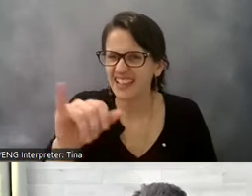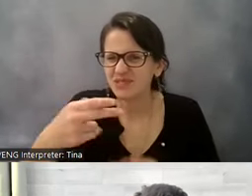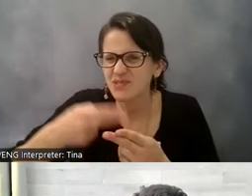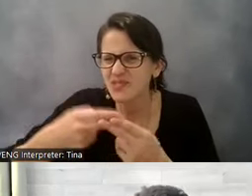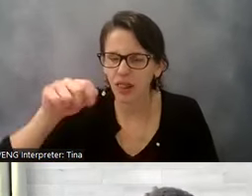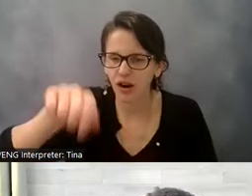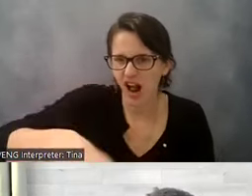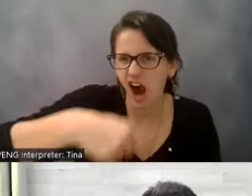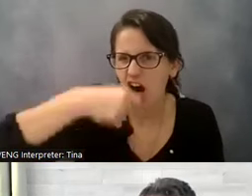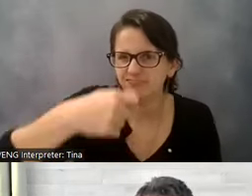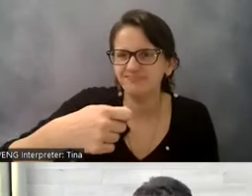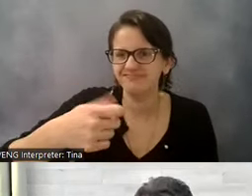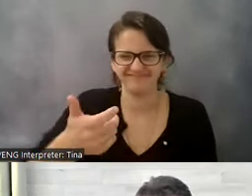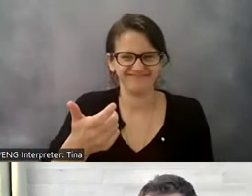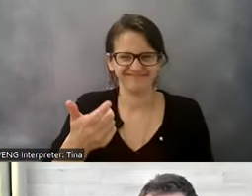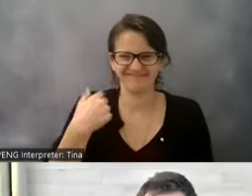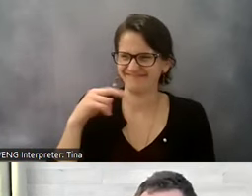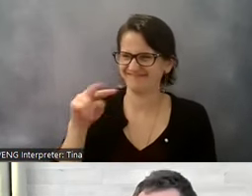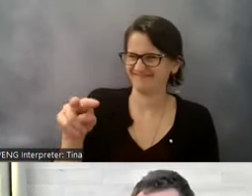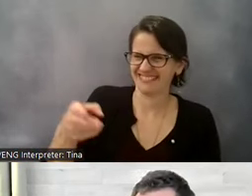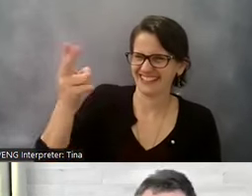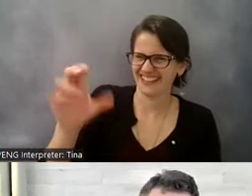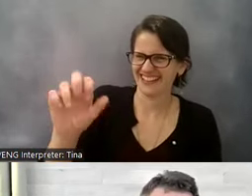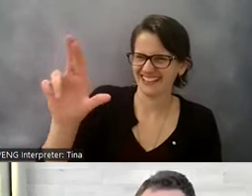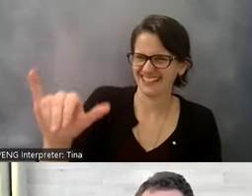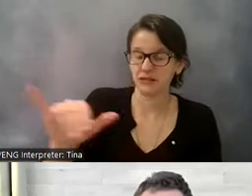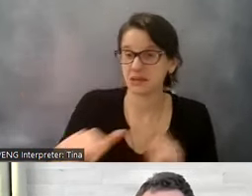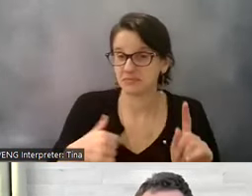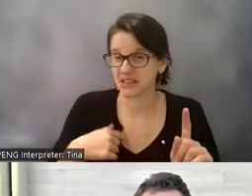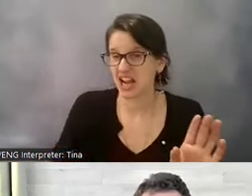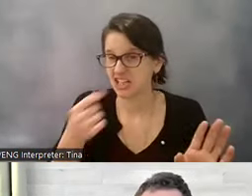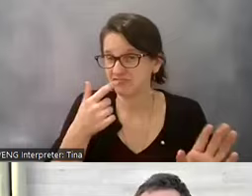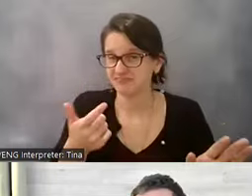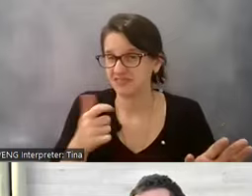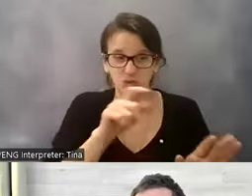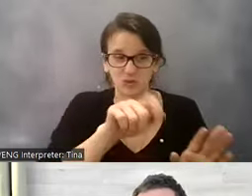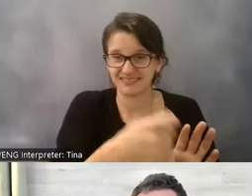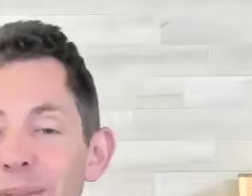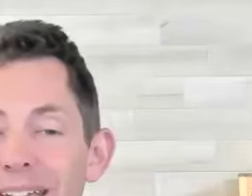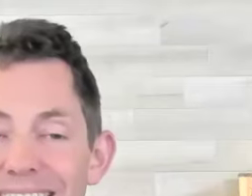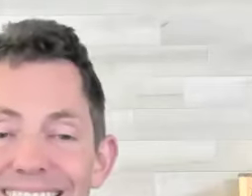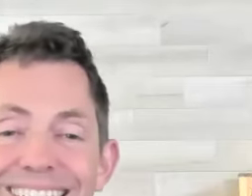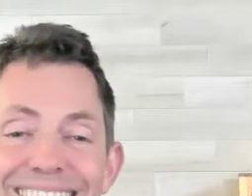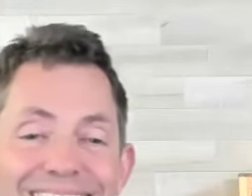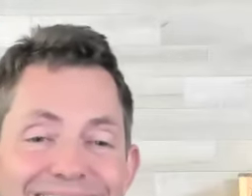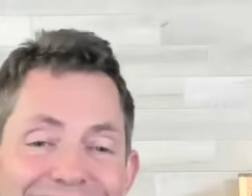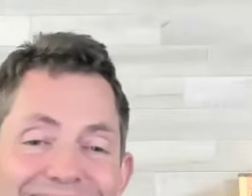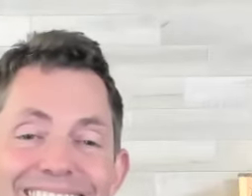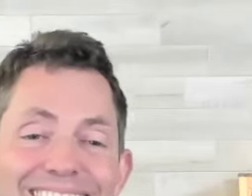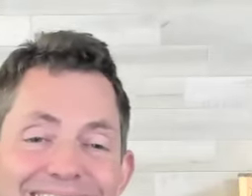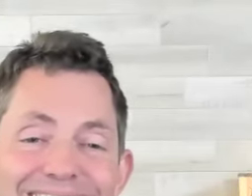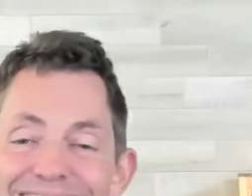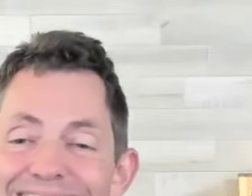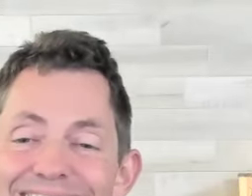lot in restaurants. But I actually eat artichokes. I steam them and just eat them. I don't actually even add any seasoning, and I think they're amazing.